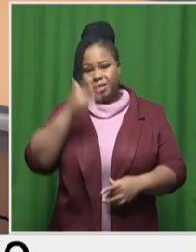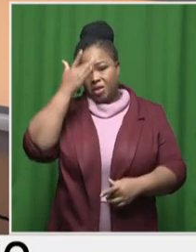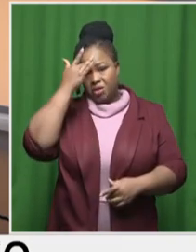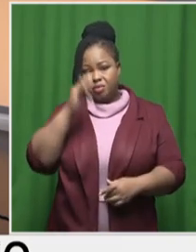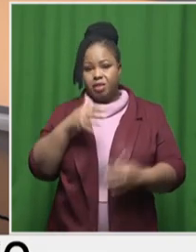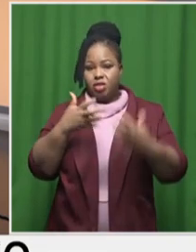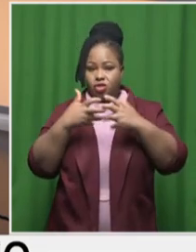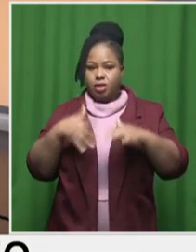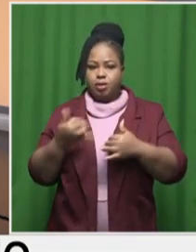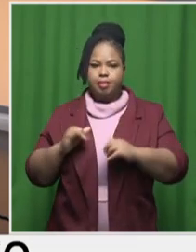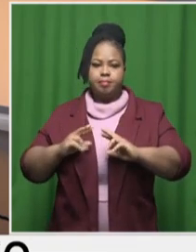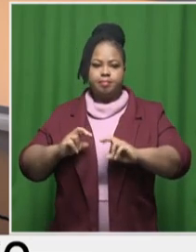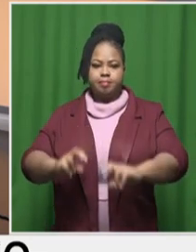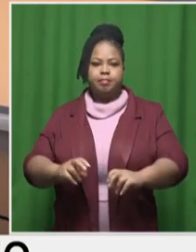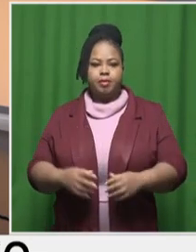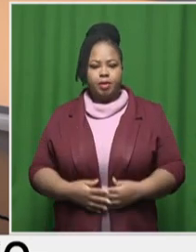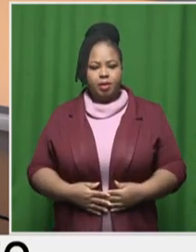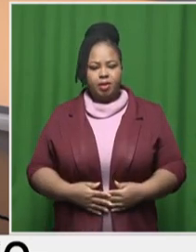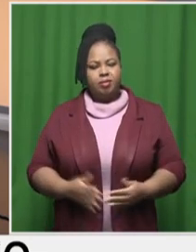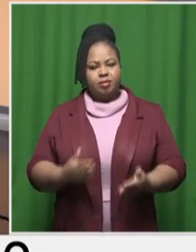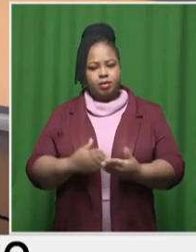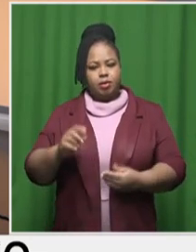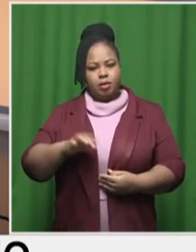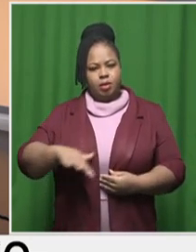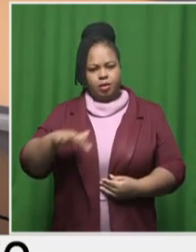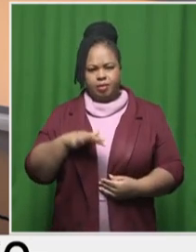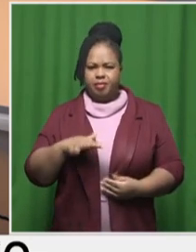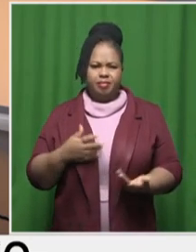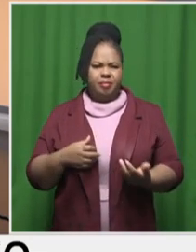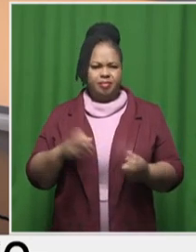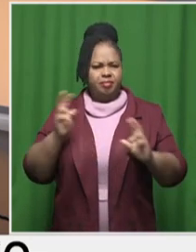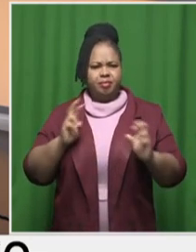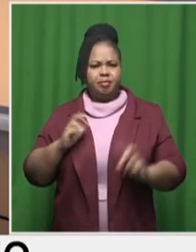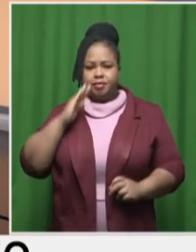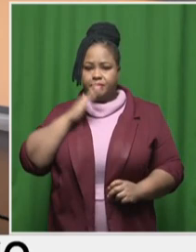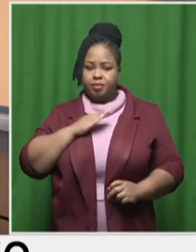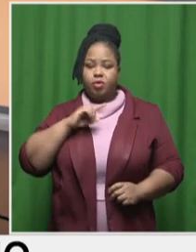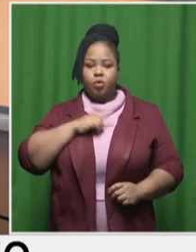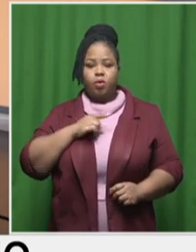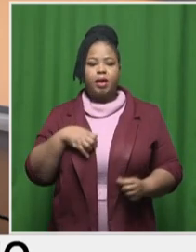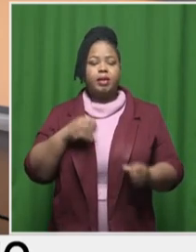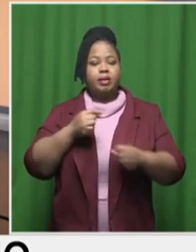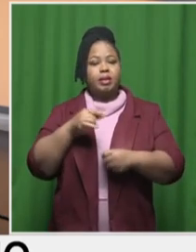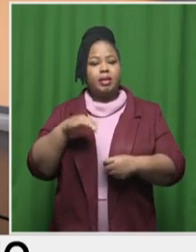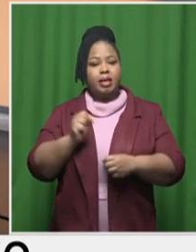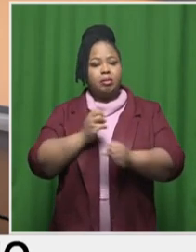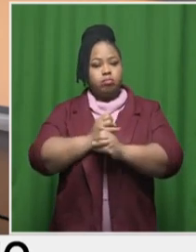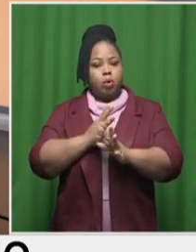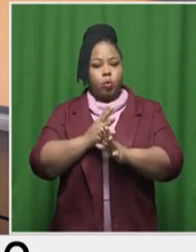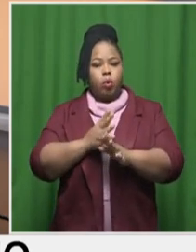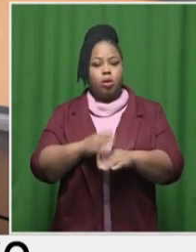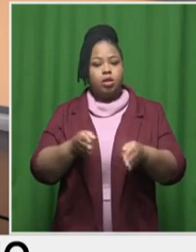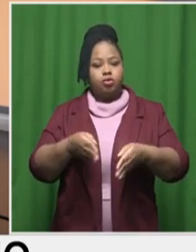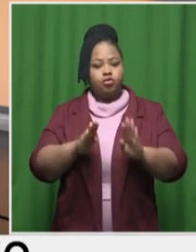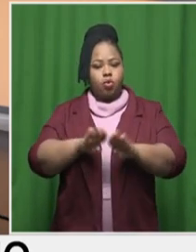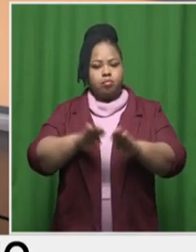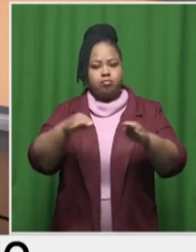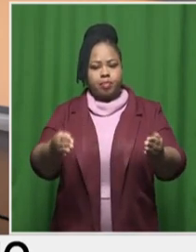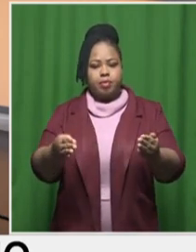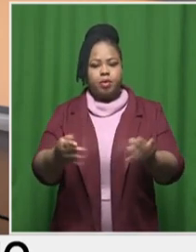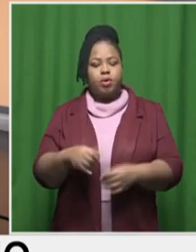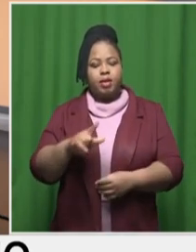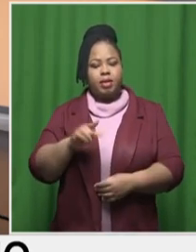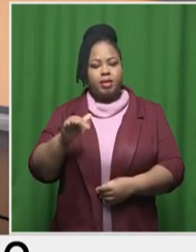engineers are still investigating. Some areas remain without power after the suspected gas blast and road collapse in Lillian Ngoyi